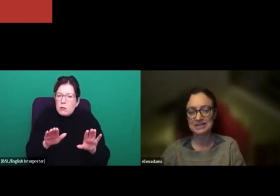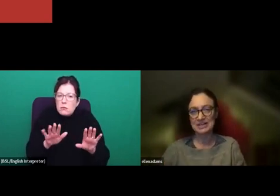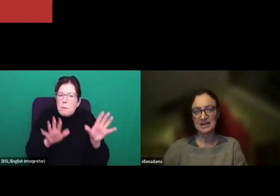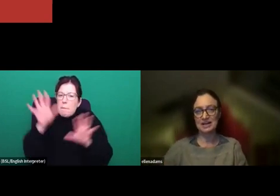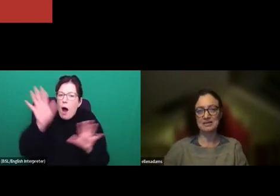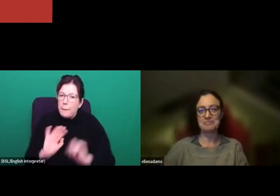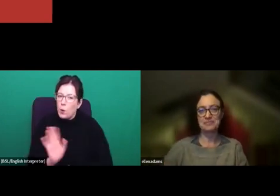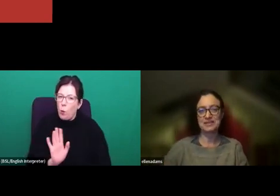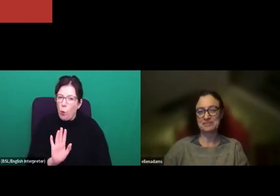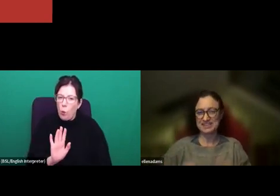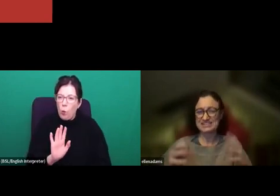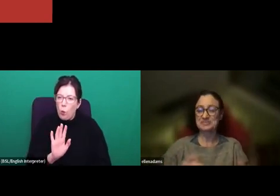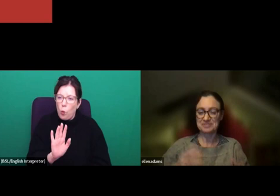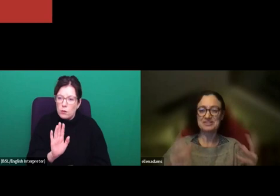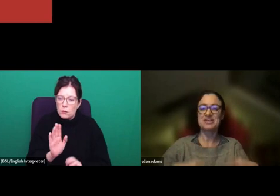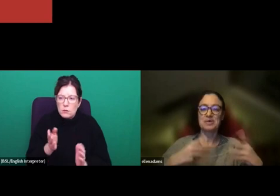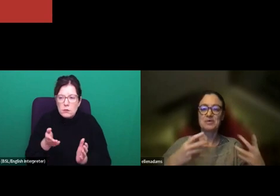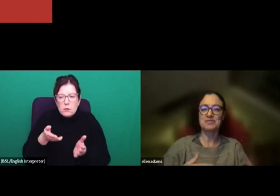mime.